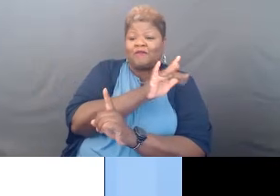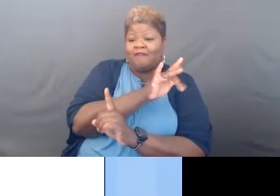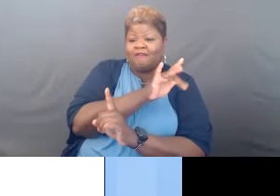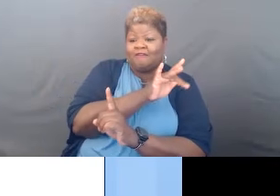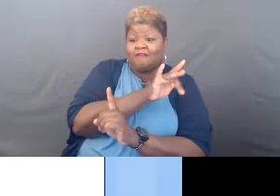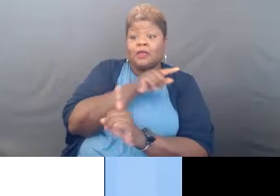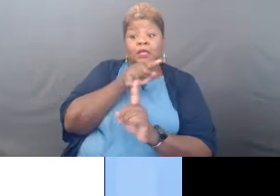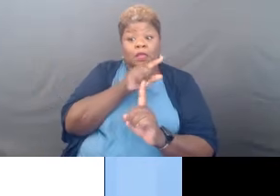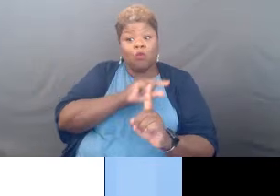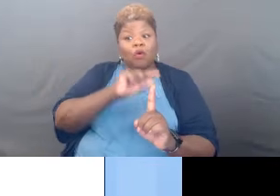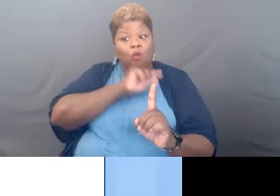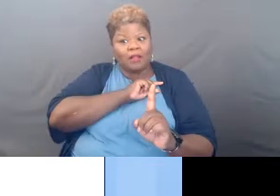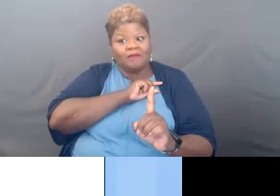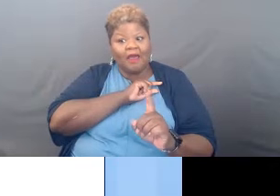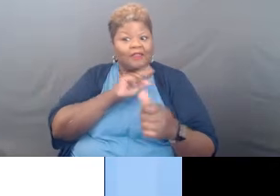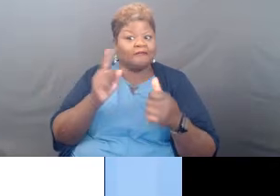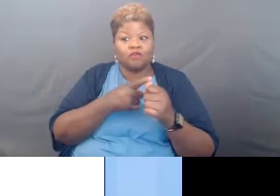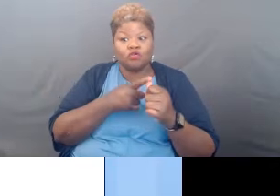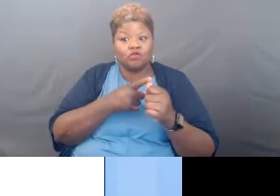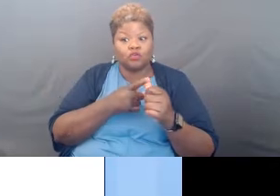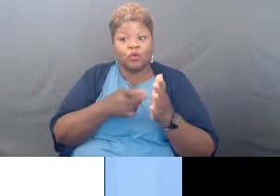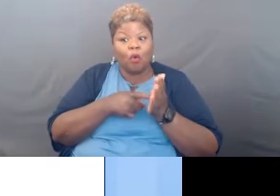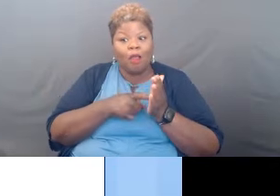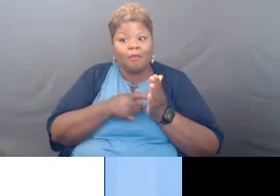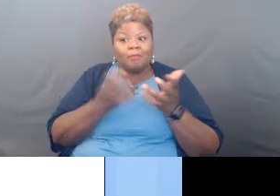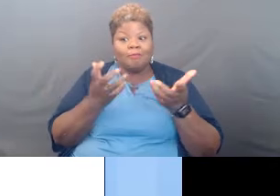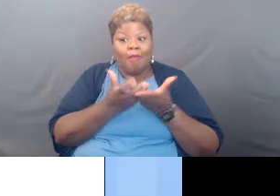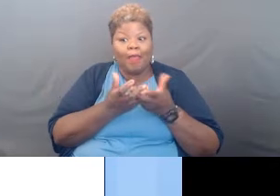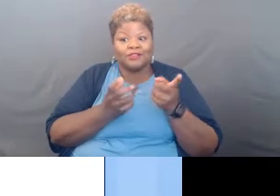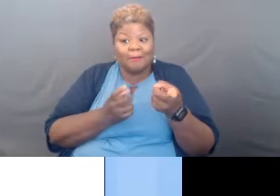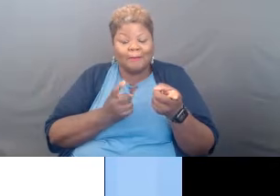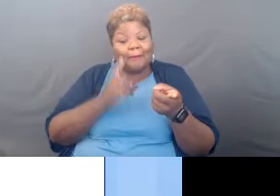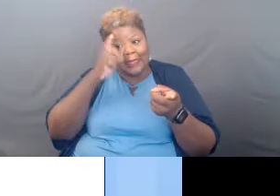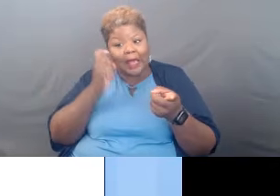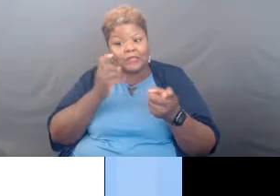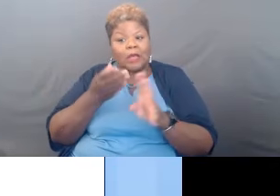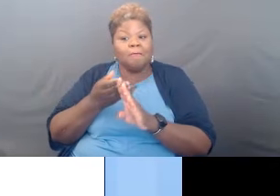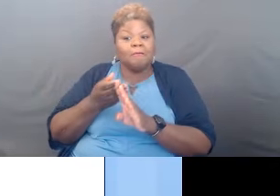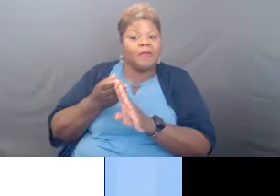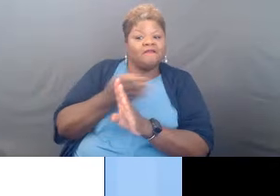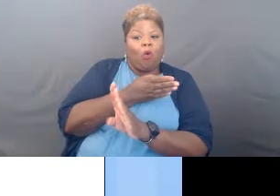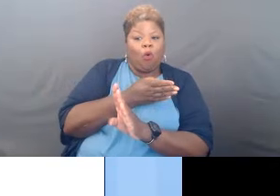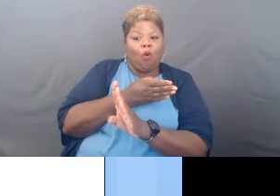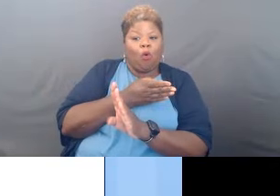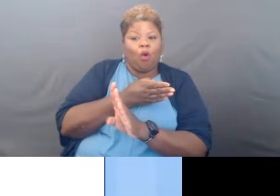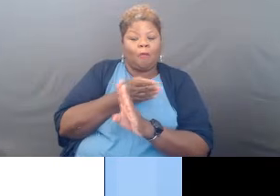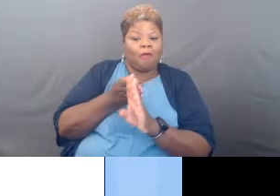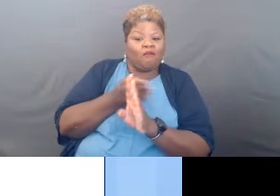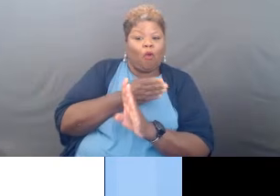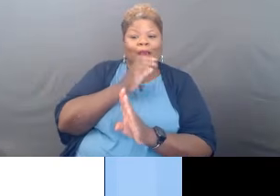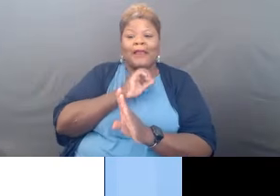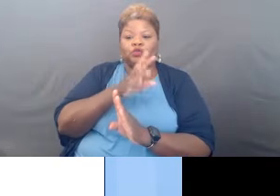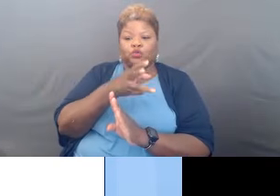be eligible, would meet the first eligibility requirement because he had his disability developed prior to the